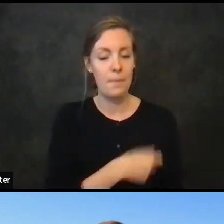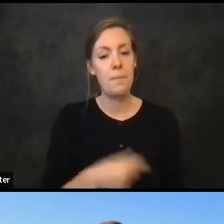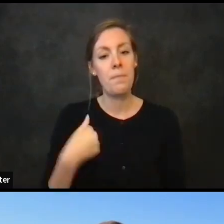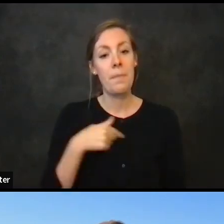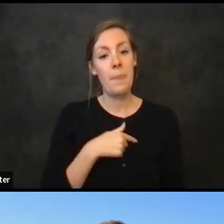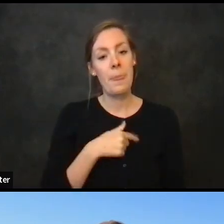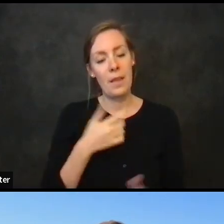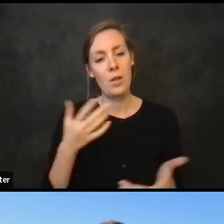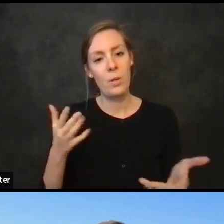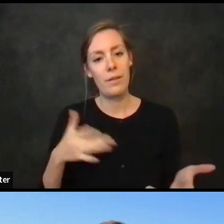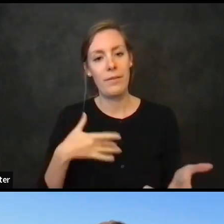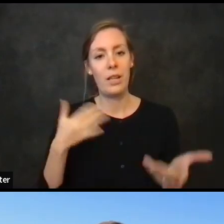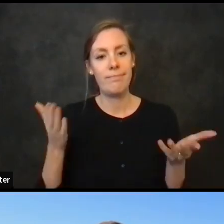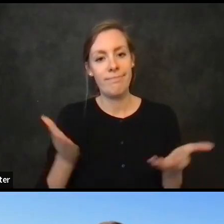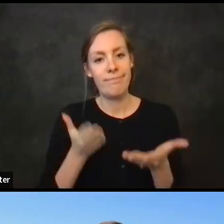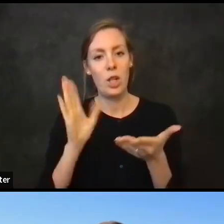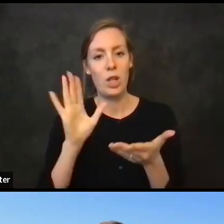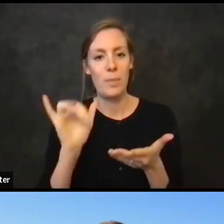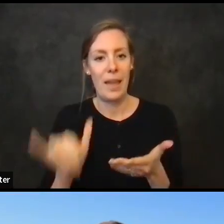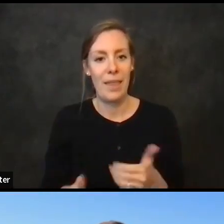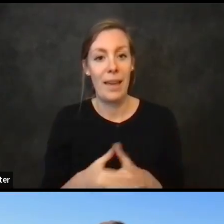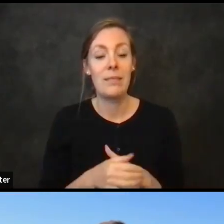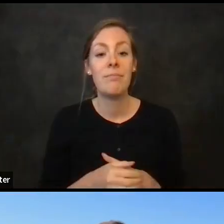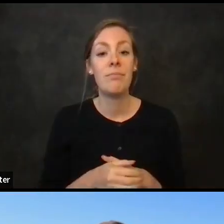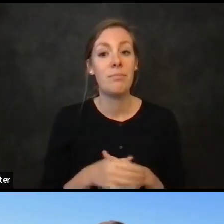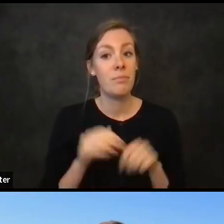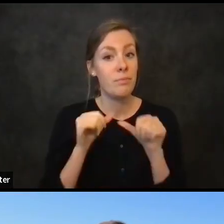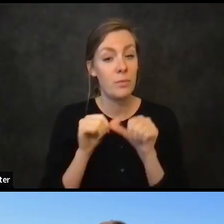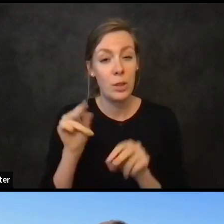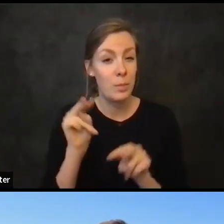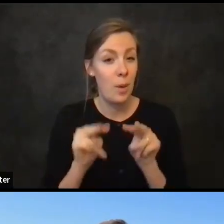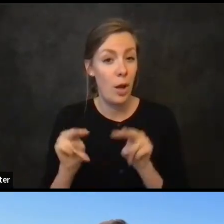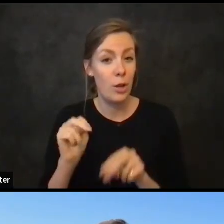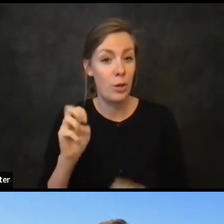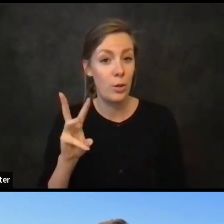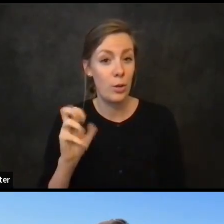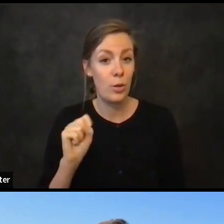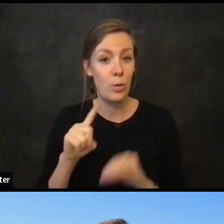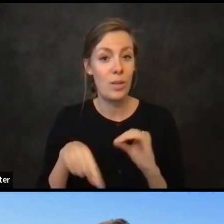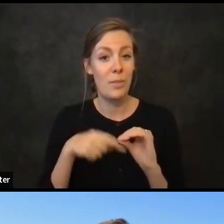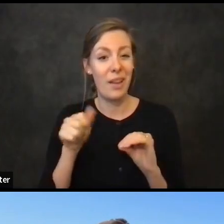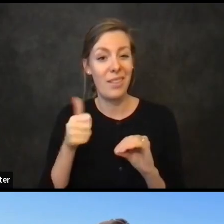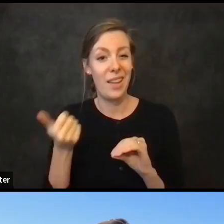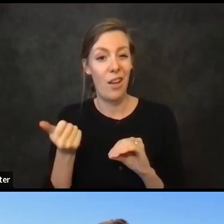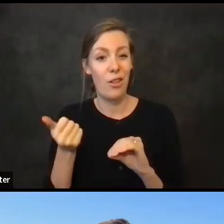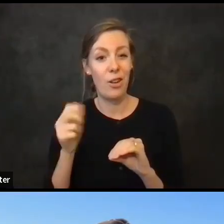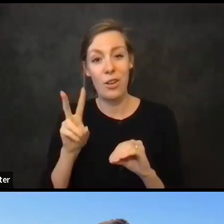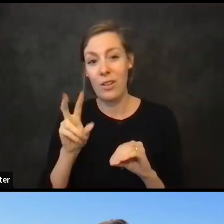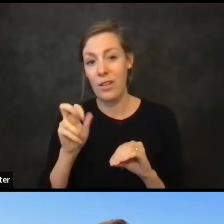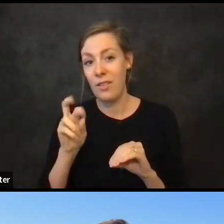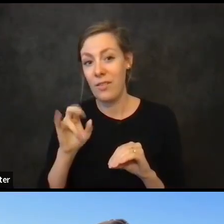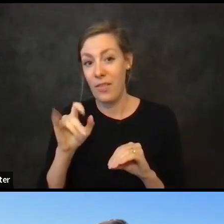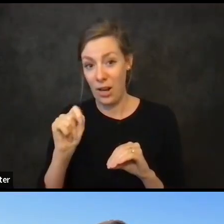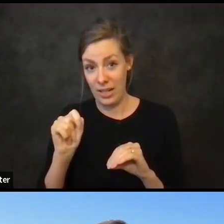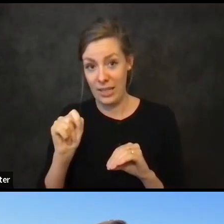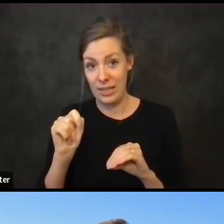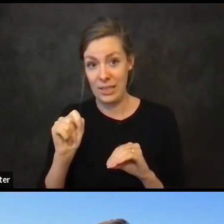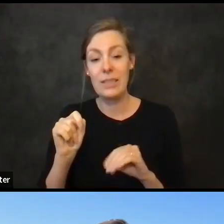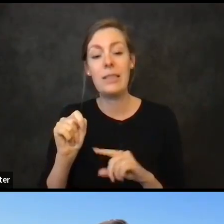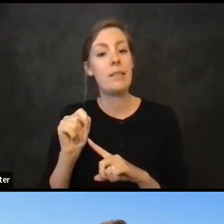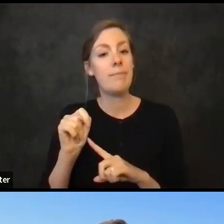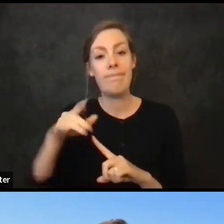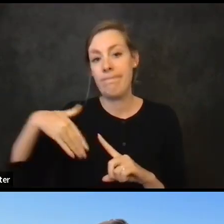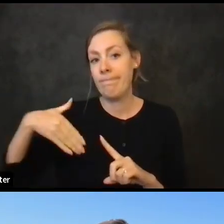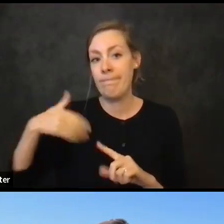encouraged by that. Meanwhile, we continue to monitor news about the Omicron variant. We still have not found any